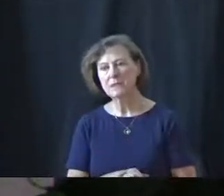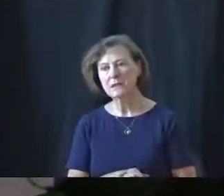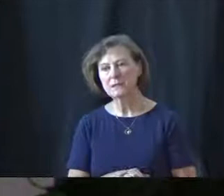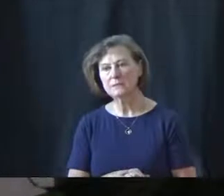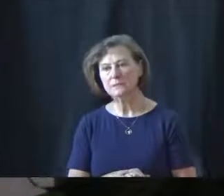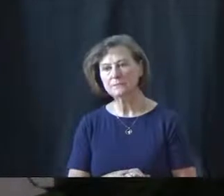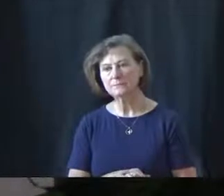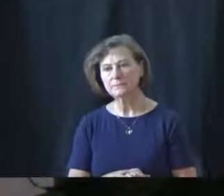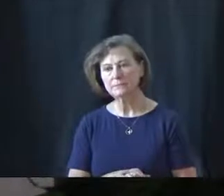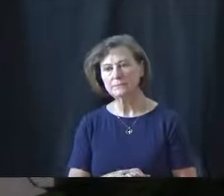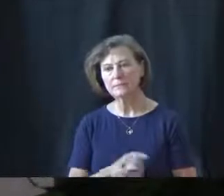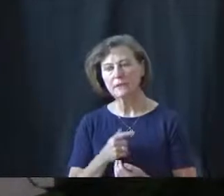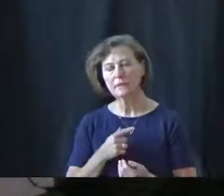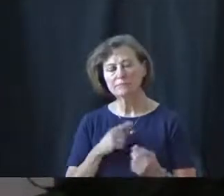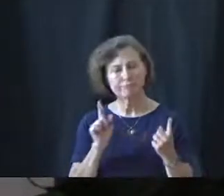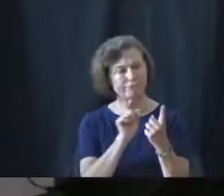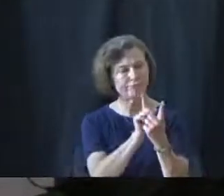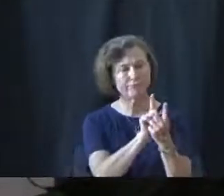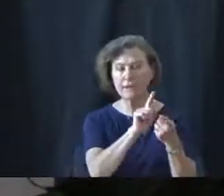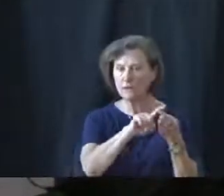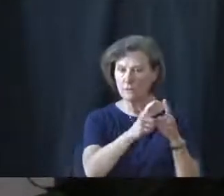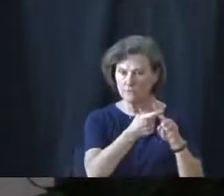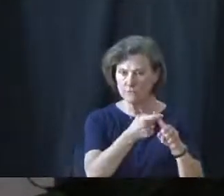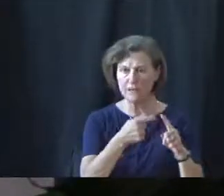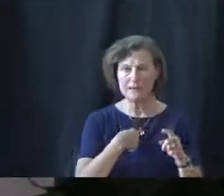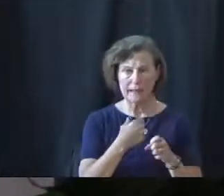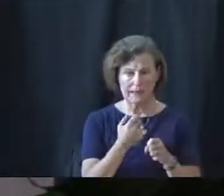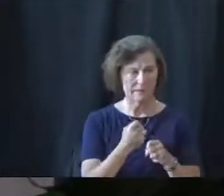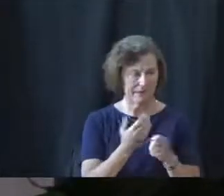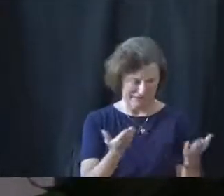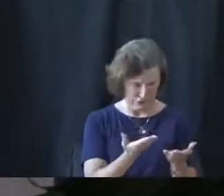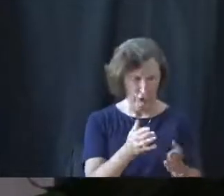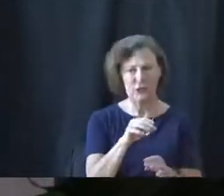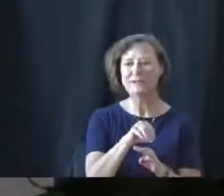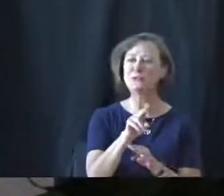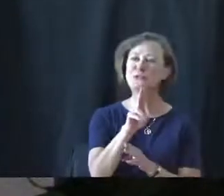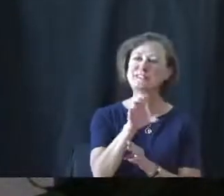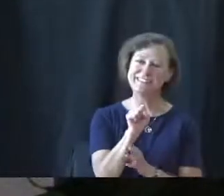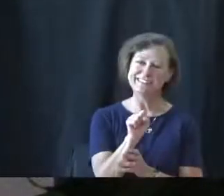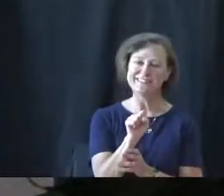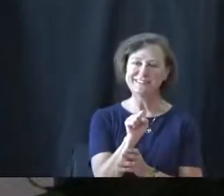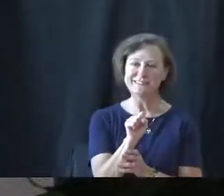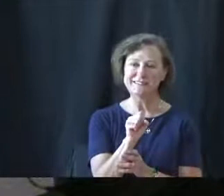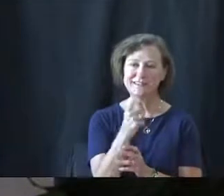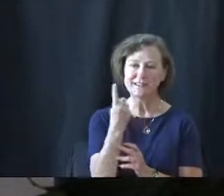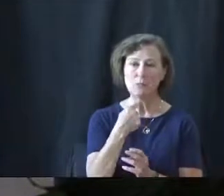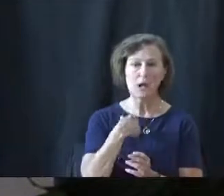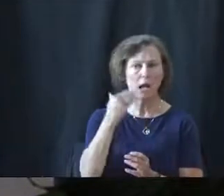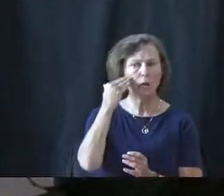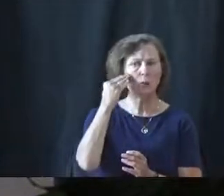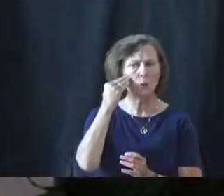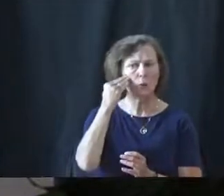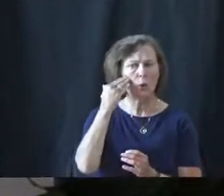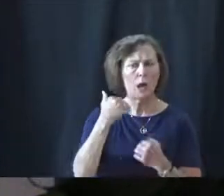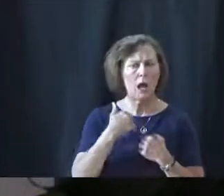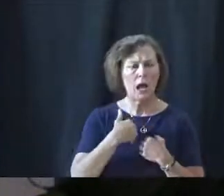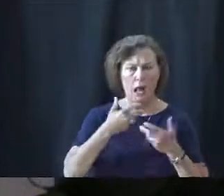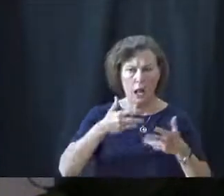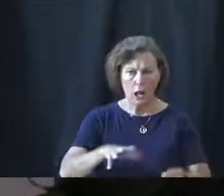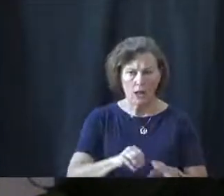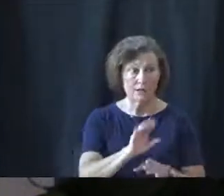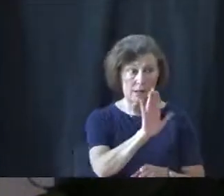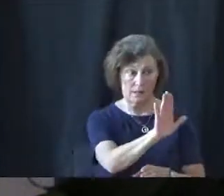I turned to a friend I had made here at UUCS, someone I know who has had loss in their